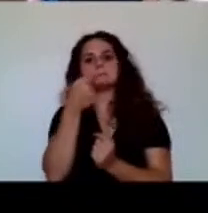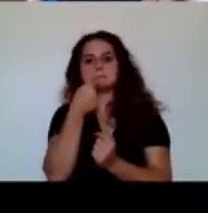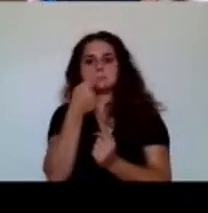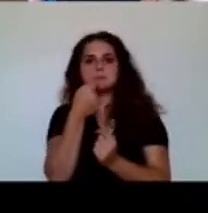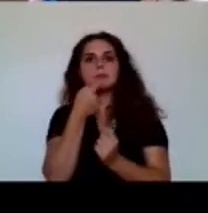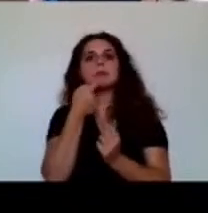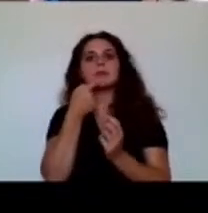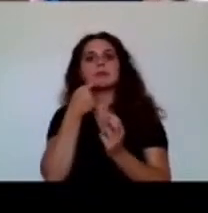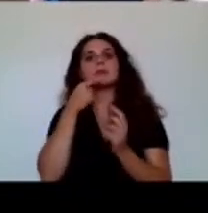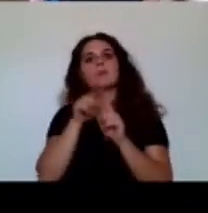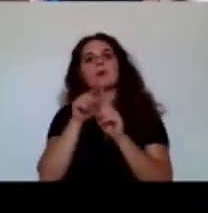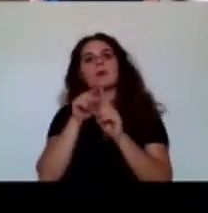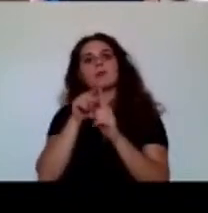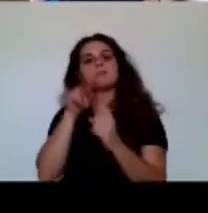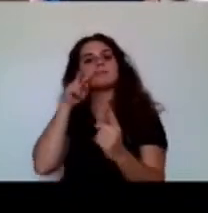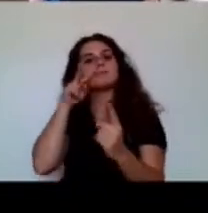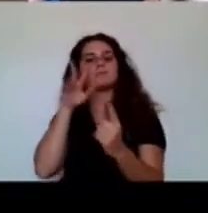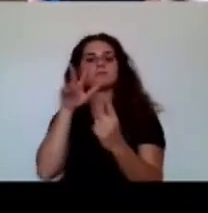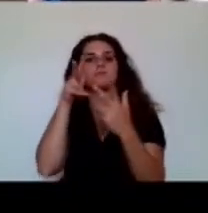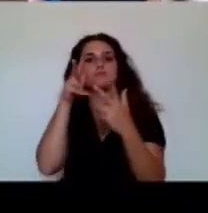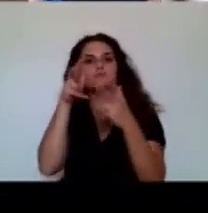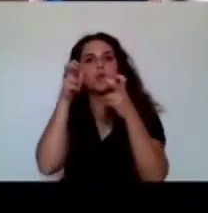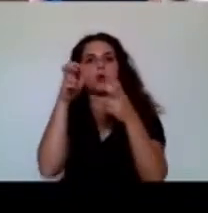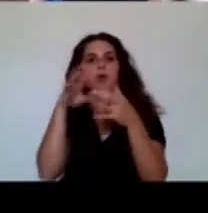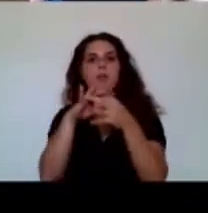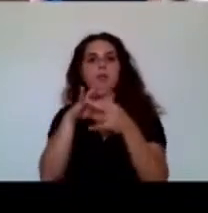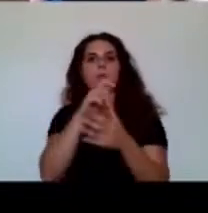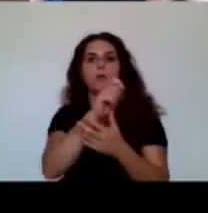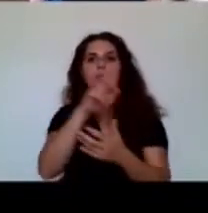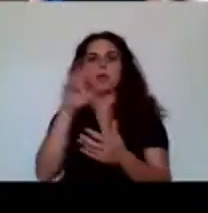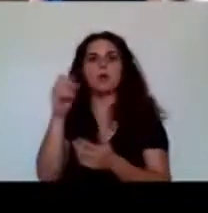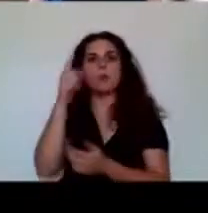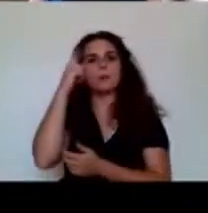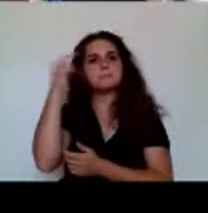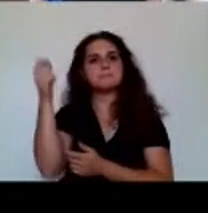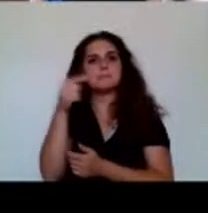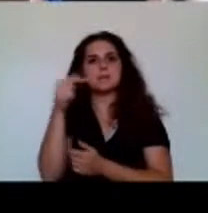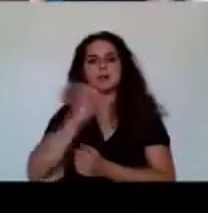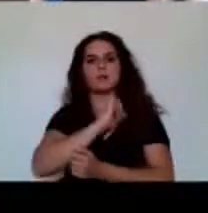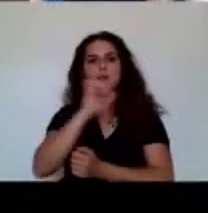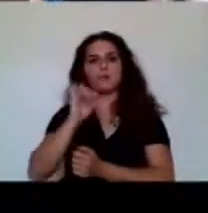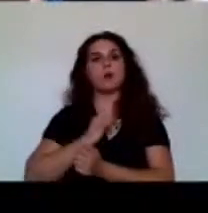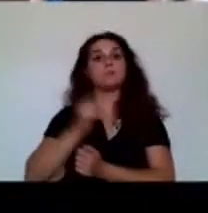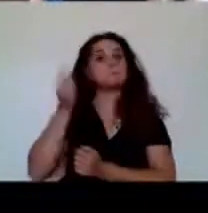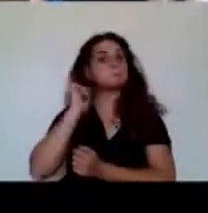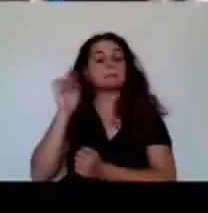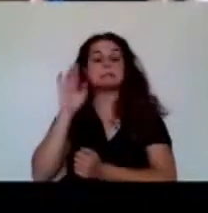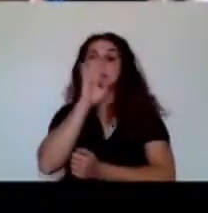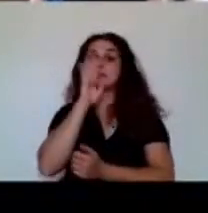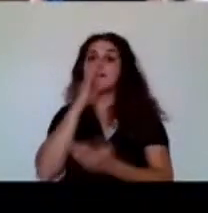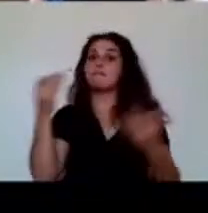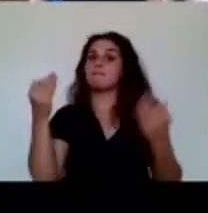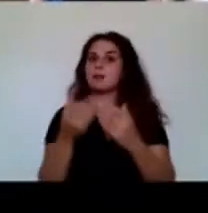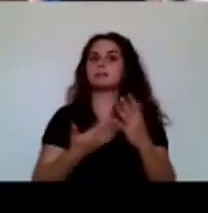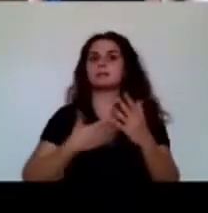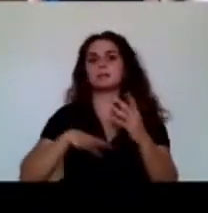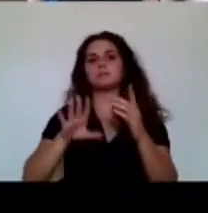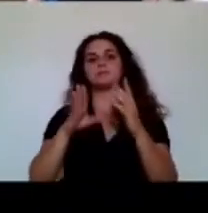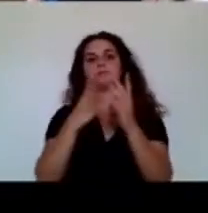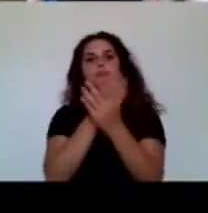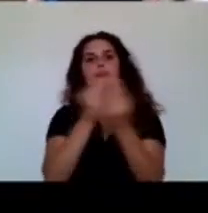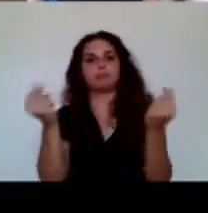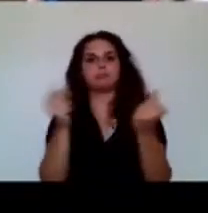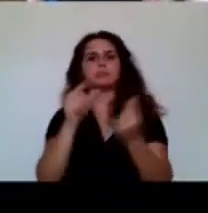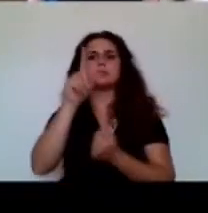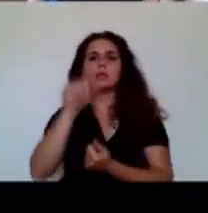awareness of our biases and of our errors is really important if we want to actively be able to counteract it. And we